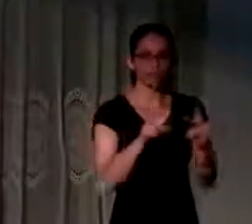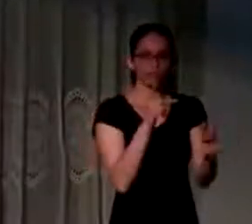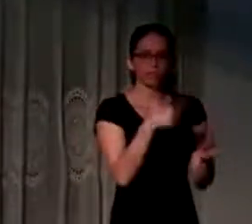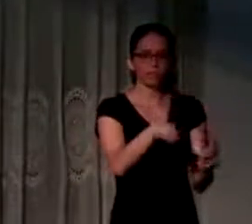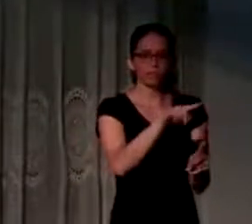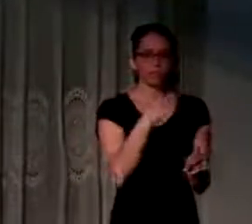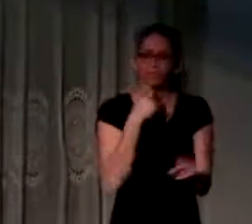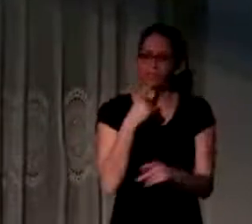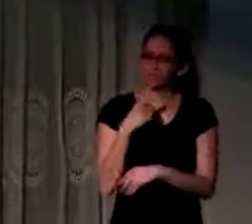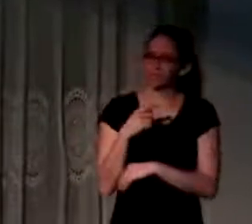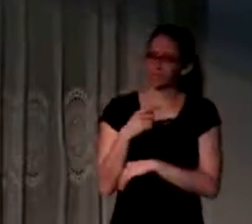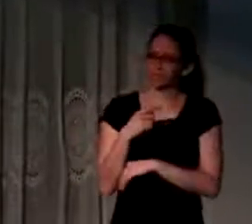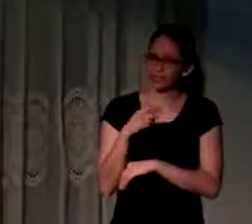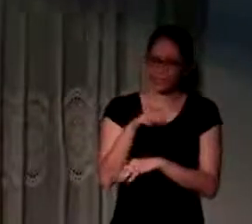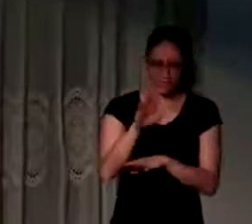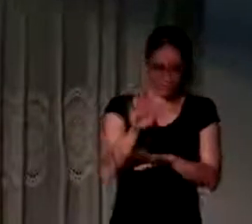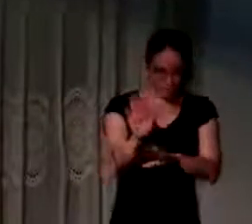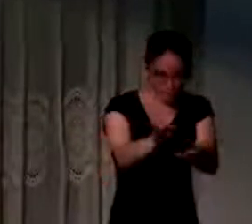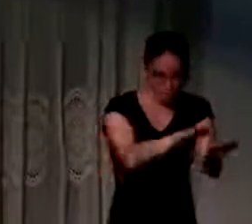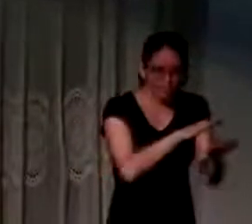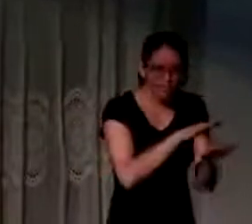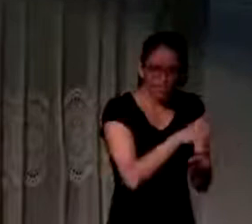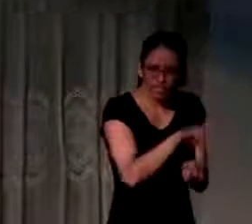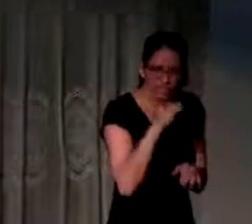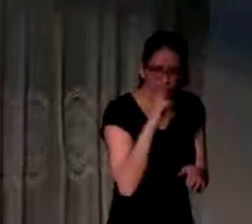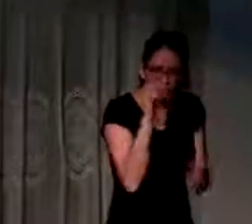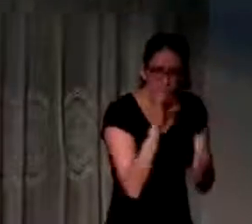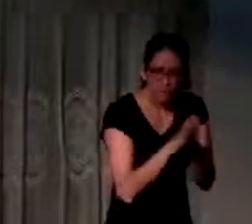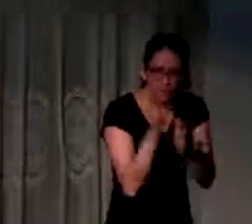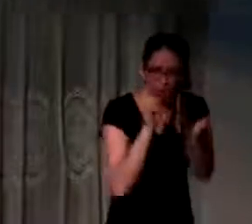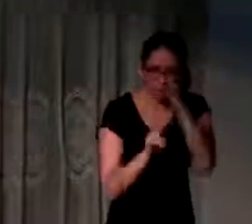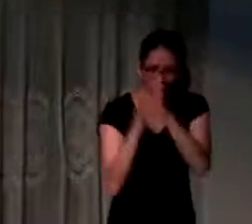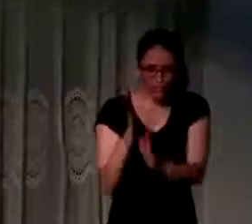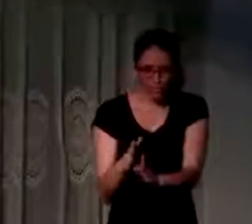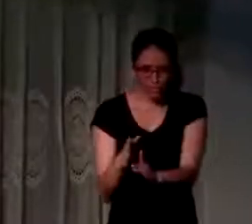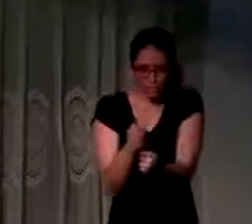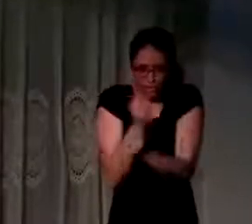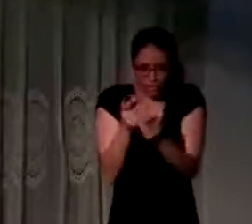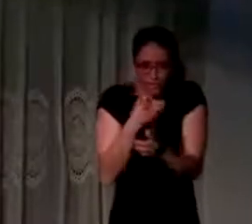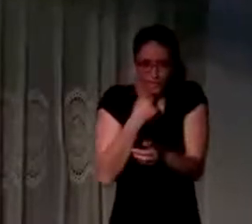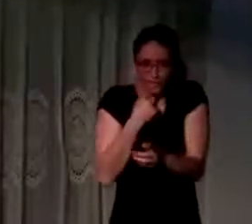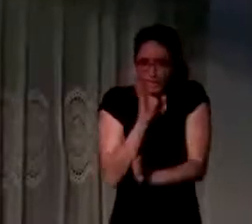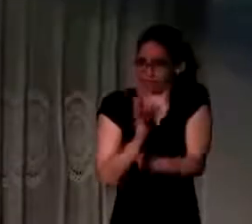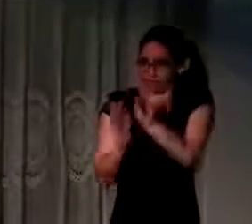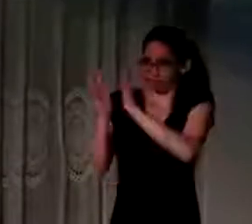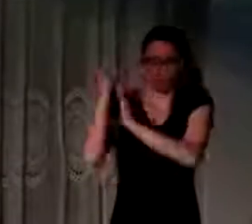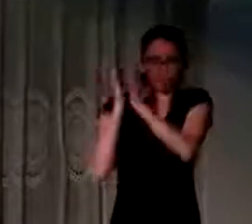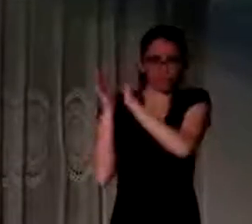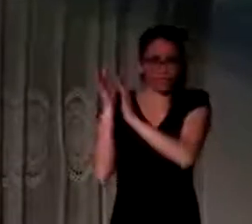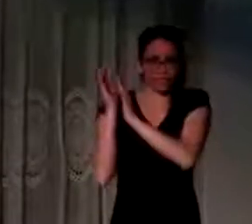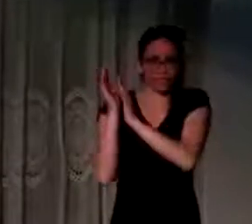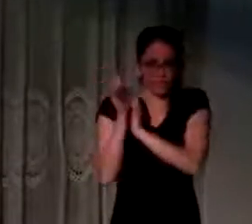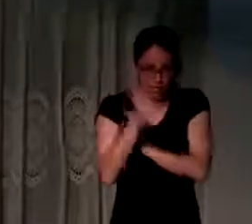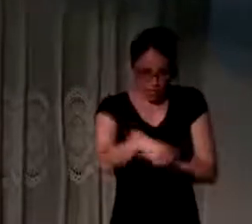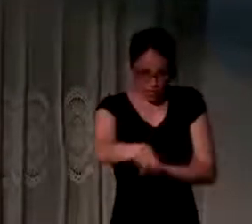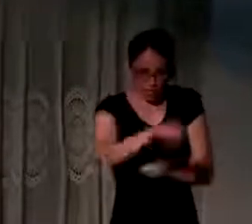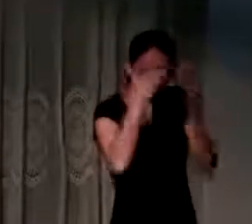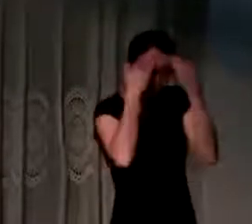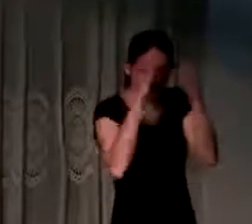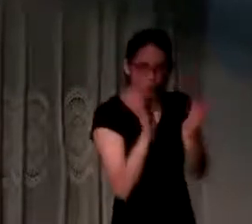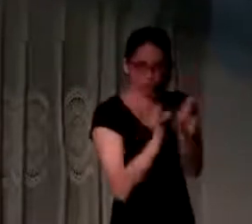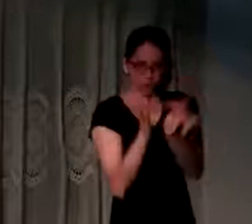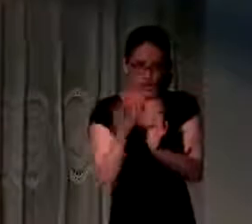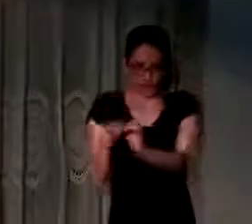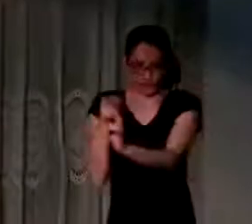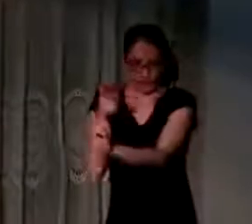him, "Agrippa, do you not believe the prophets and all that they say? Do you not know about this Jesus who